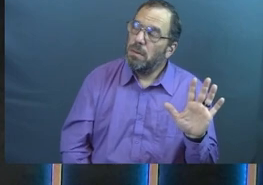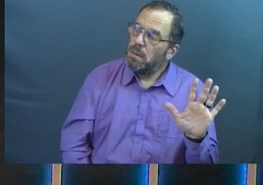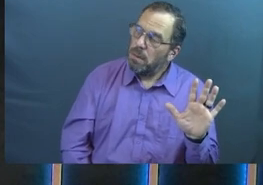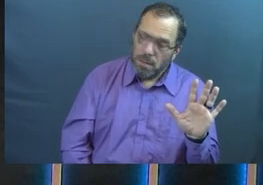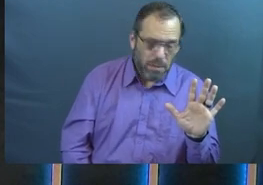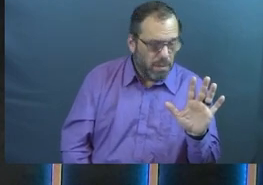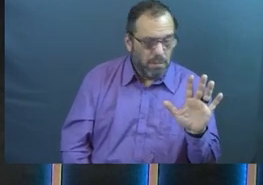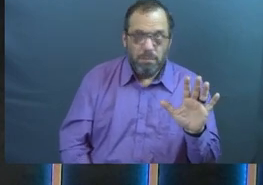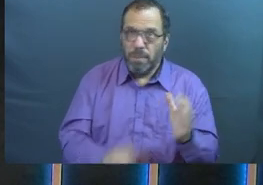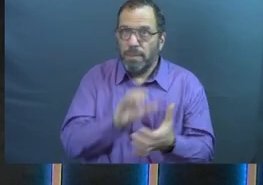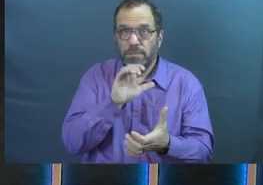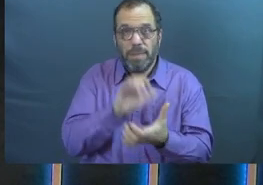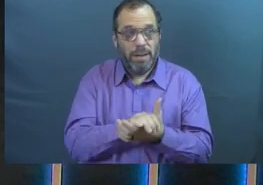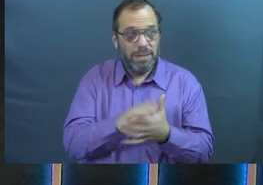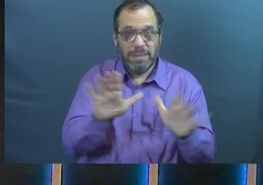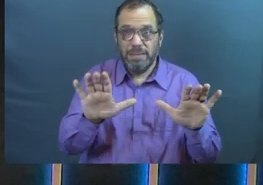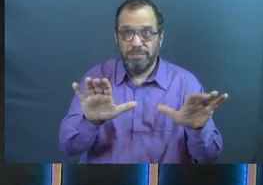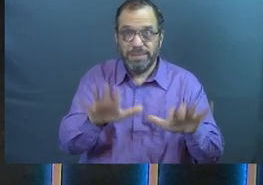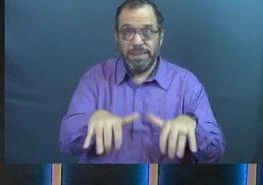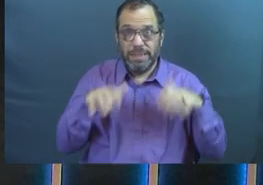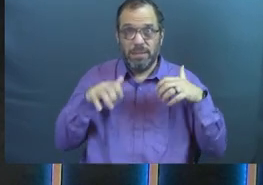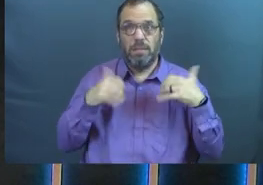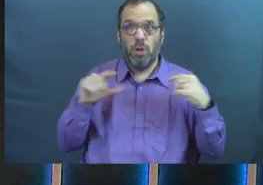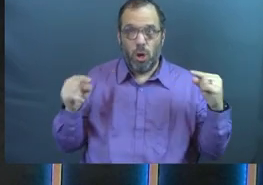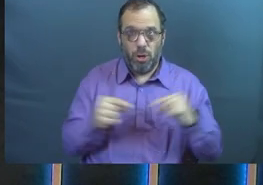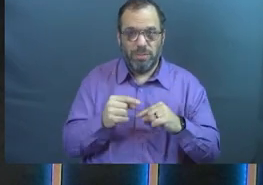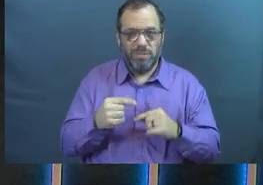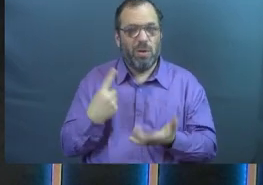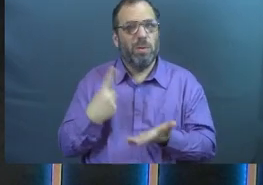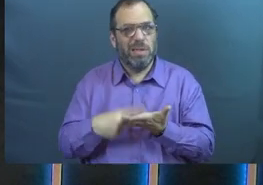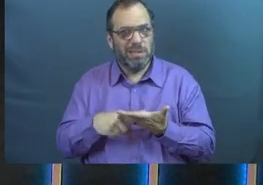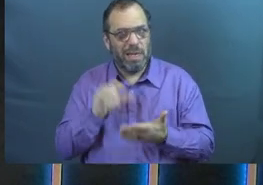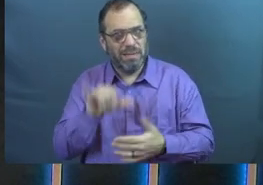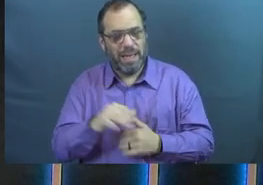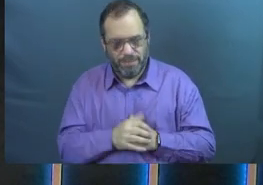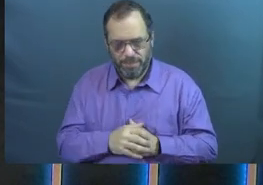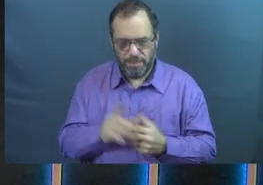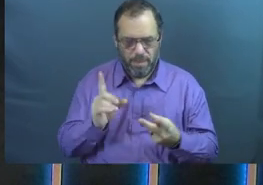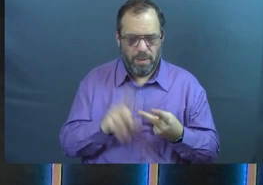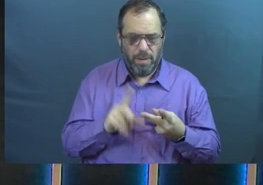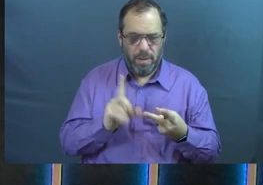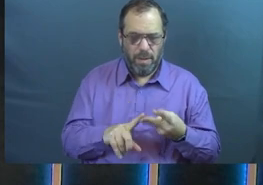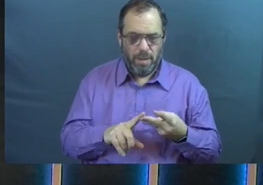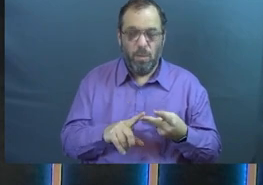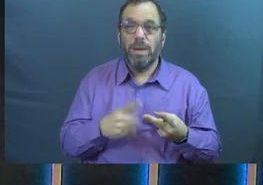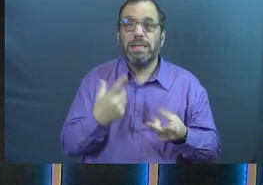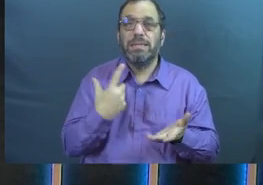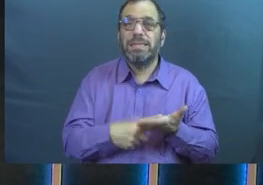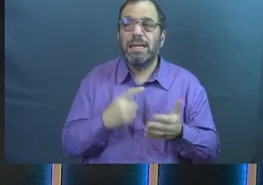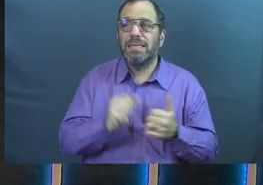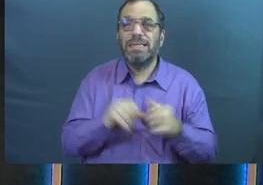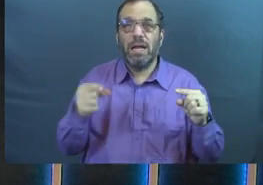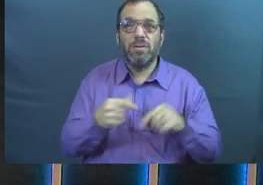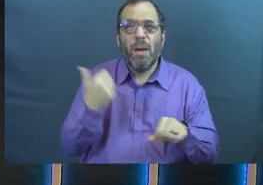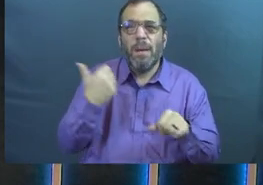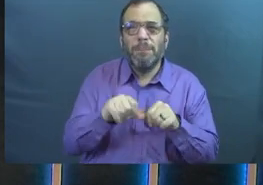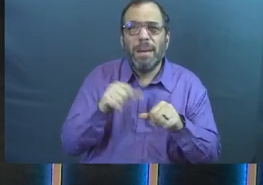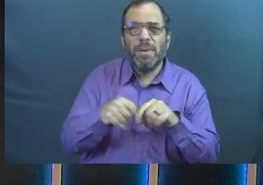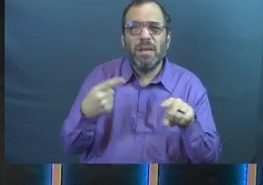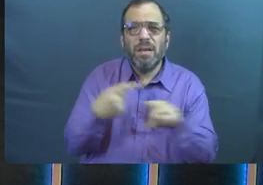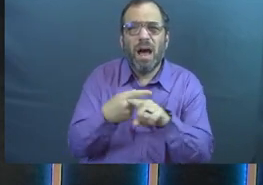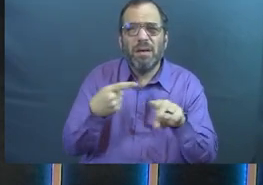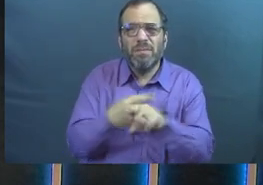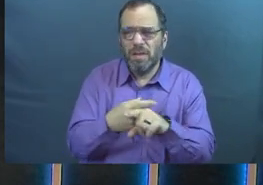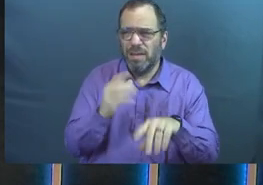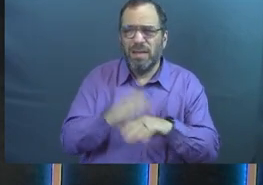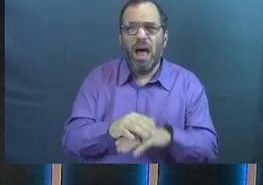got some hurt marriages in this room today. We're going to talk about that. We're going to talk about the things that hurt us. You remember the conflict week, we